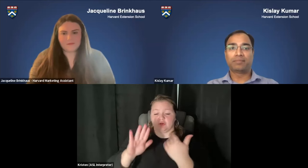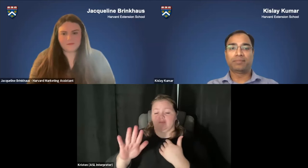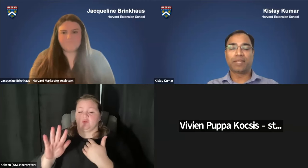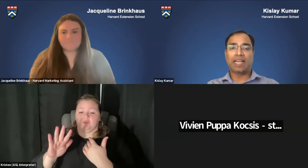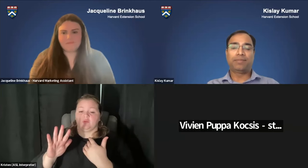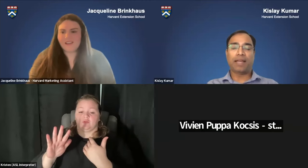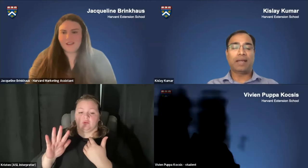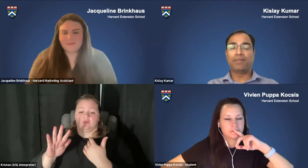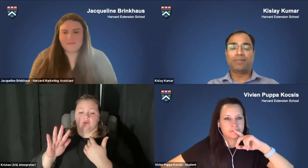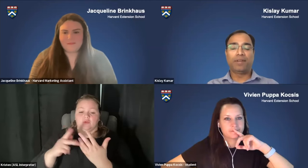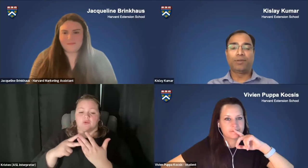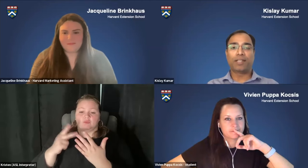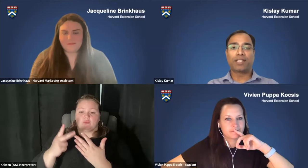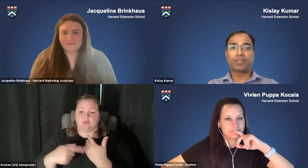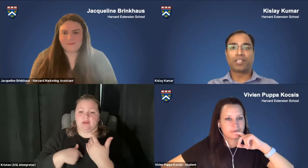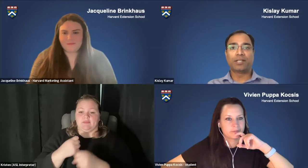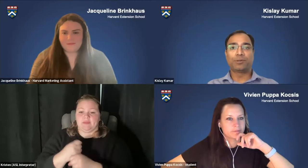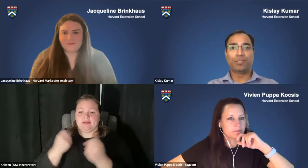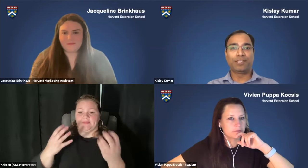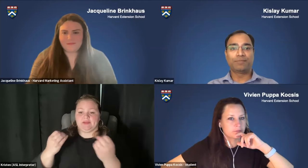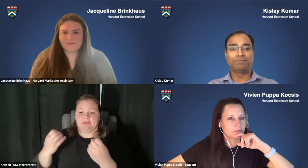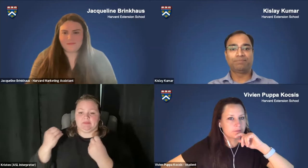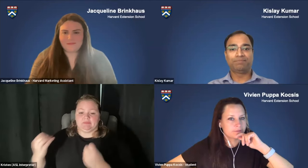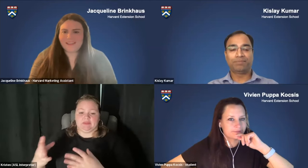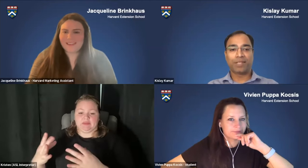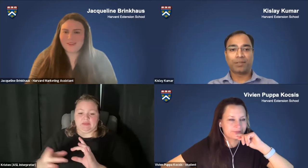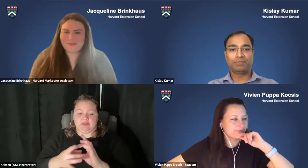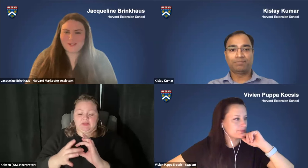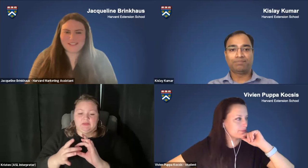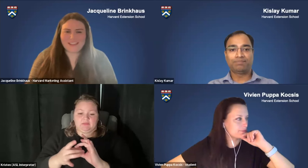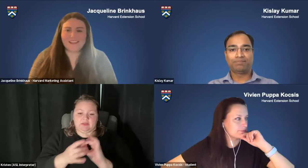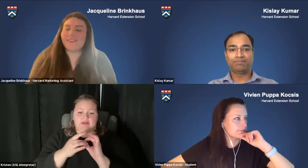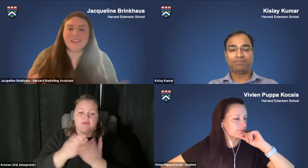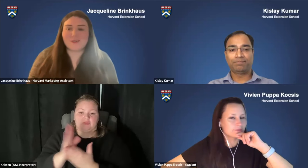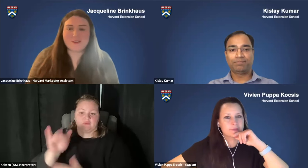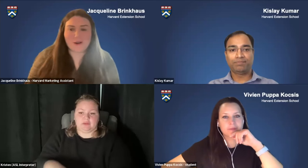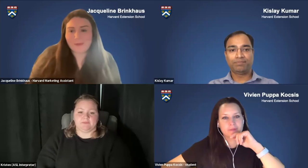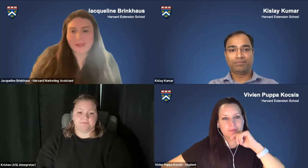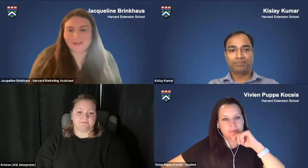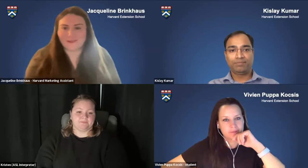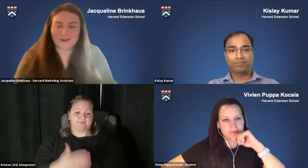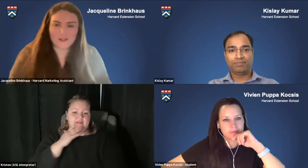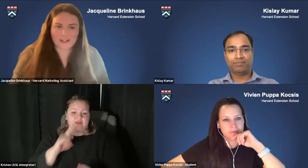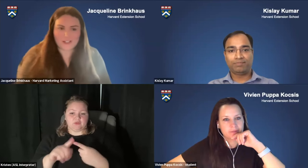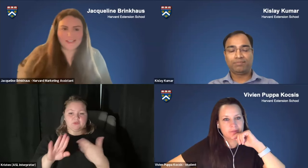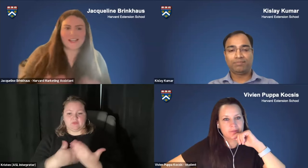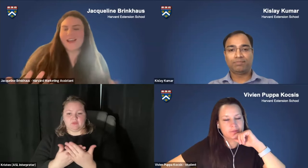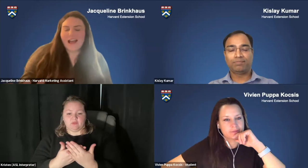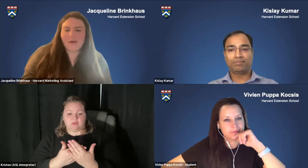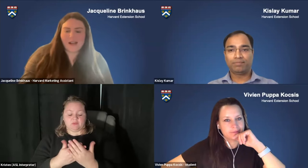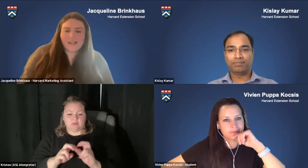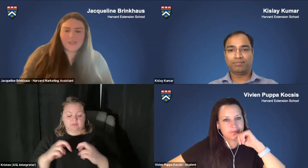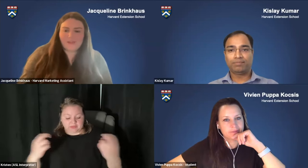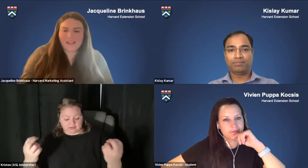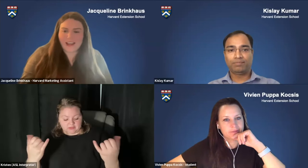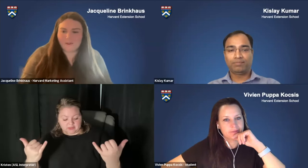connections. And if I feel free to ask any question related to all this. Thank you so much, Kisley. And thank you to our whole panel for your introductions.